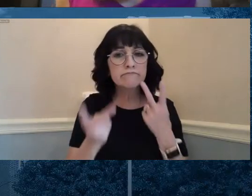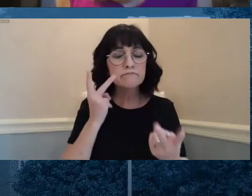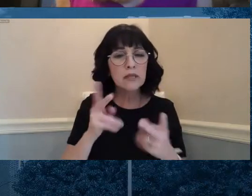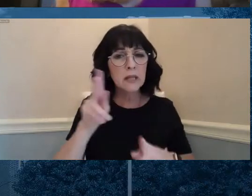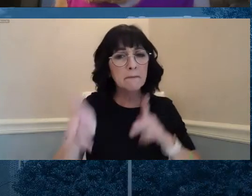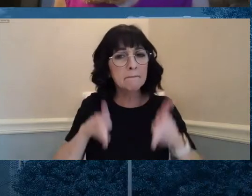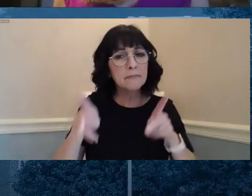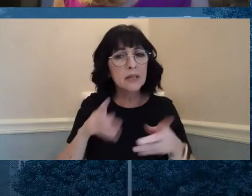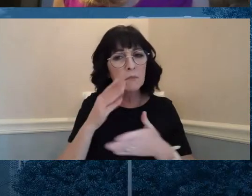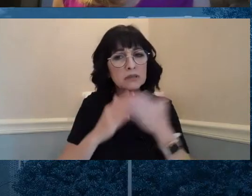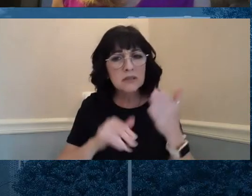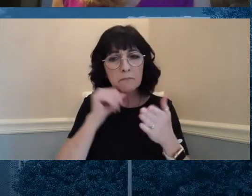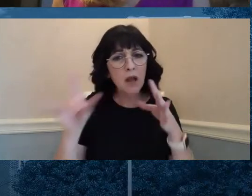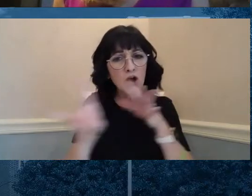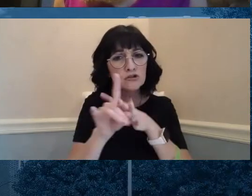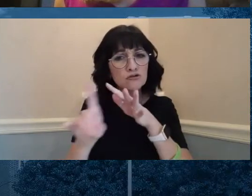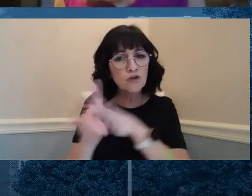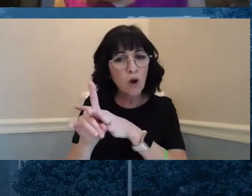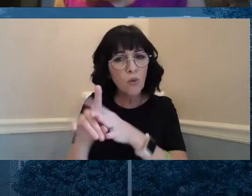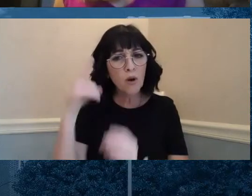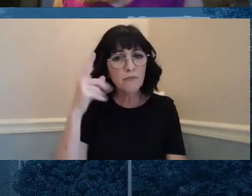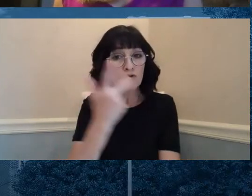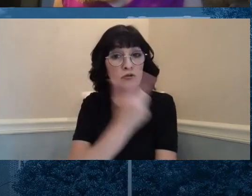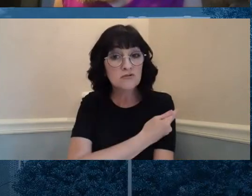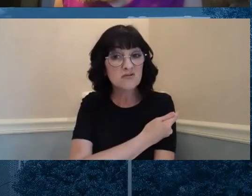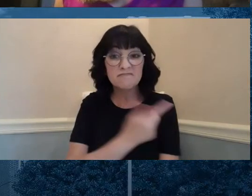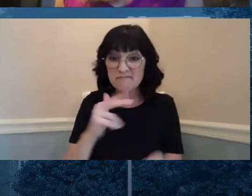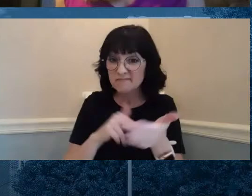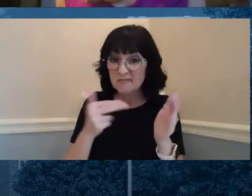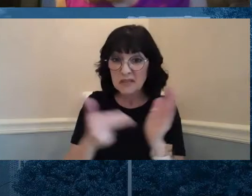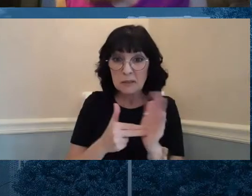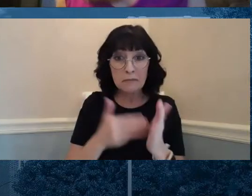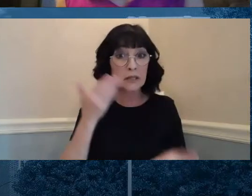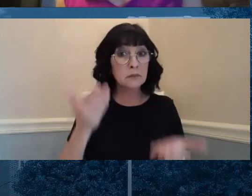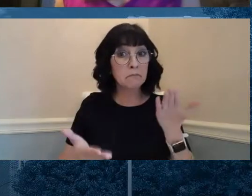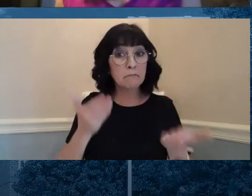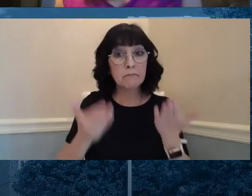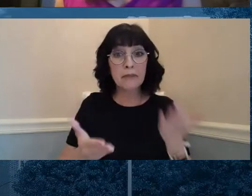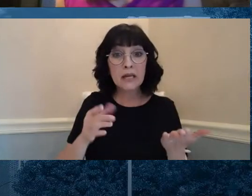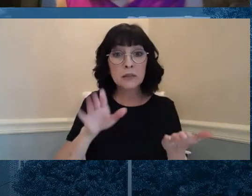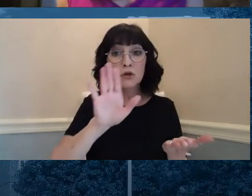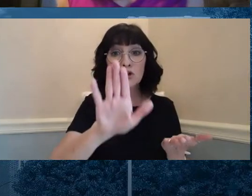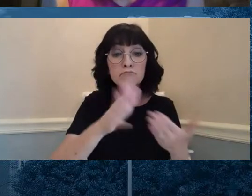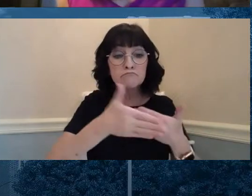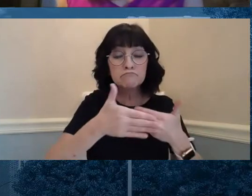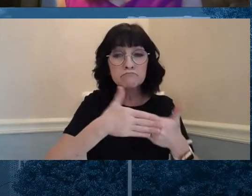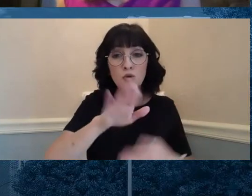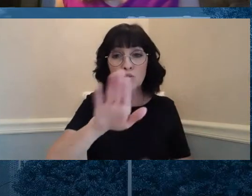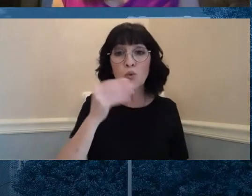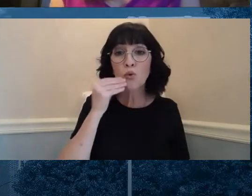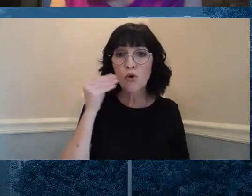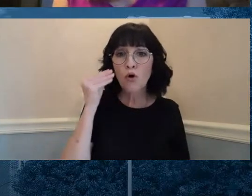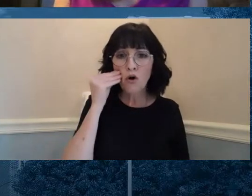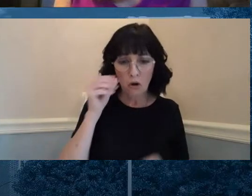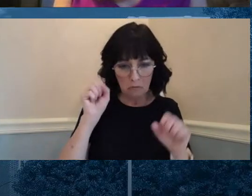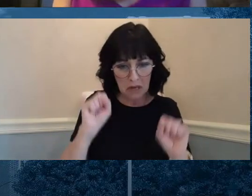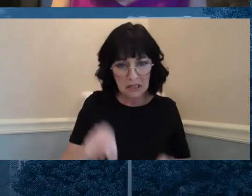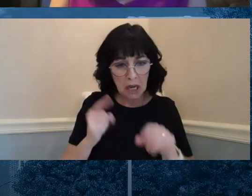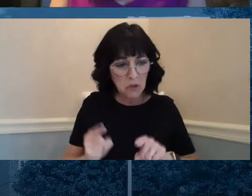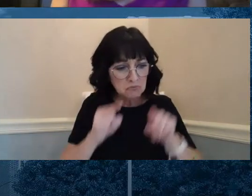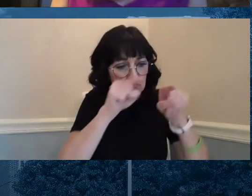appointments. So you may be able to get an appointment right in your neighborhood, even if you couldn't a few weeks ago. So that's also good